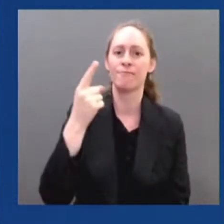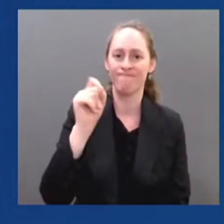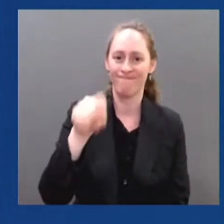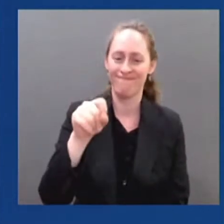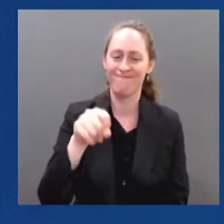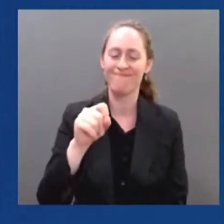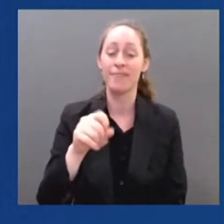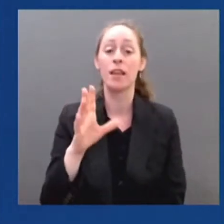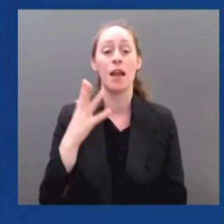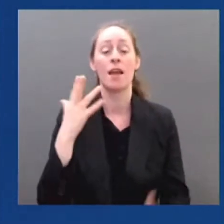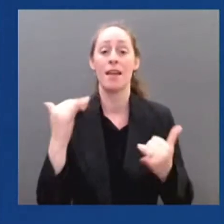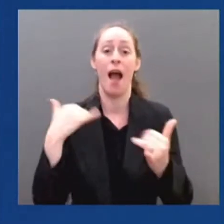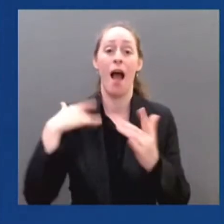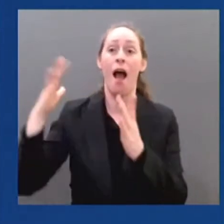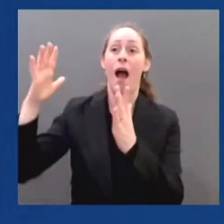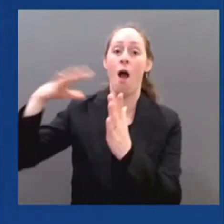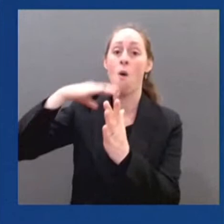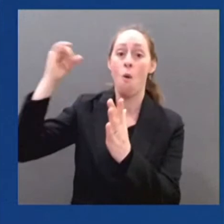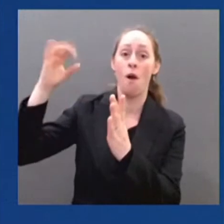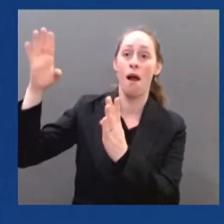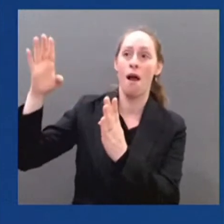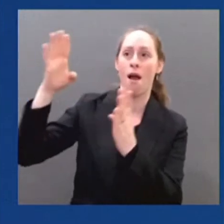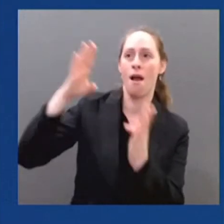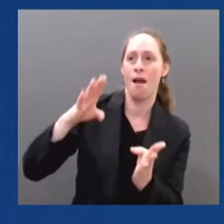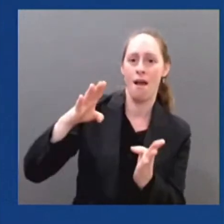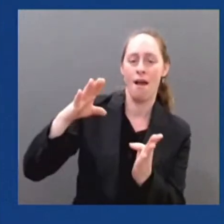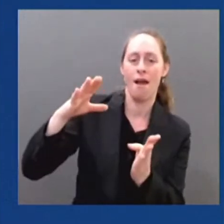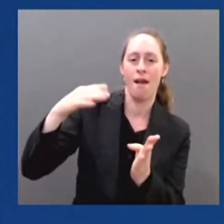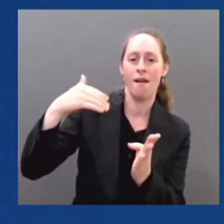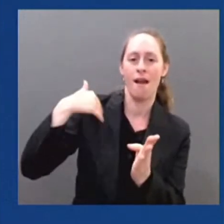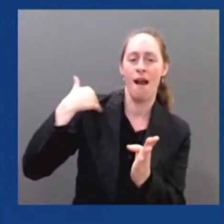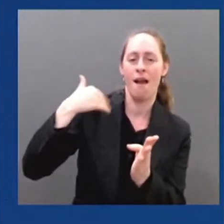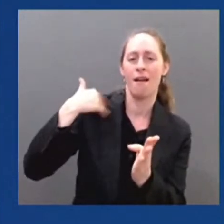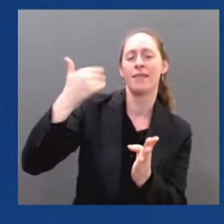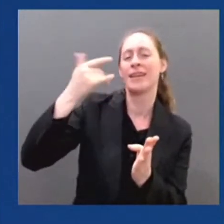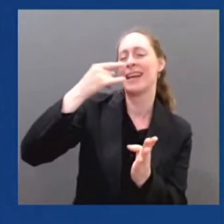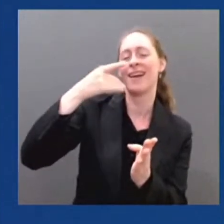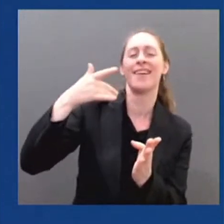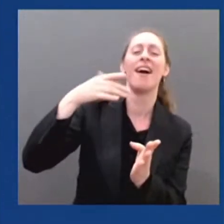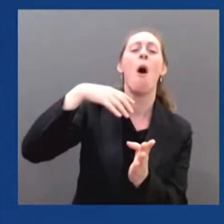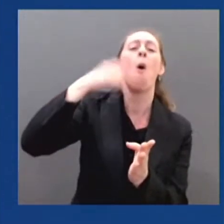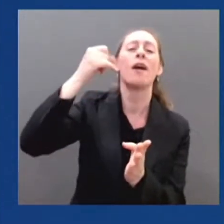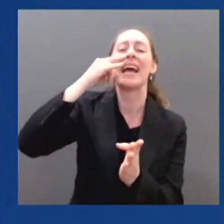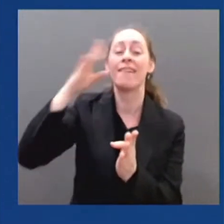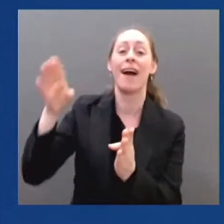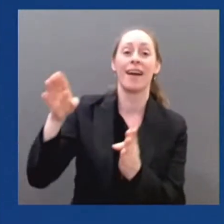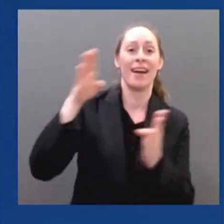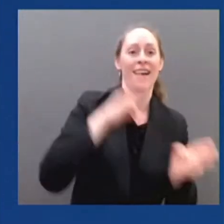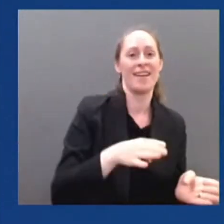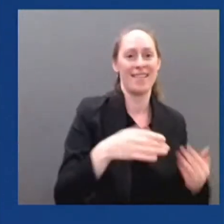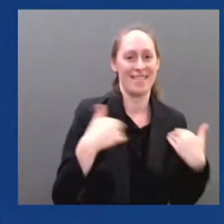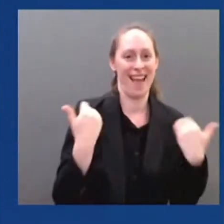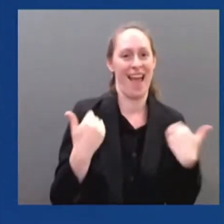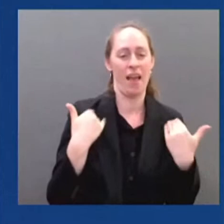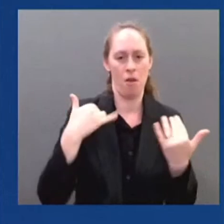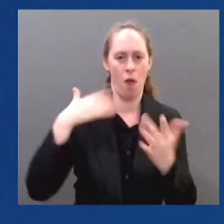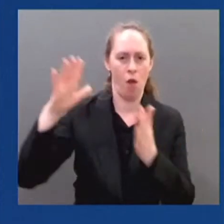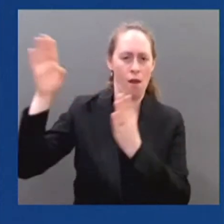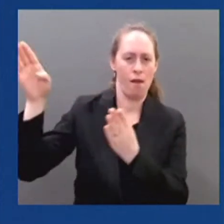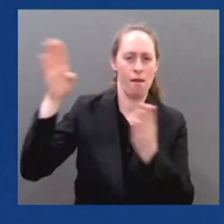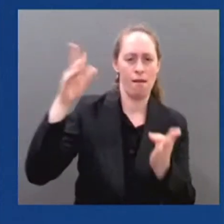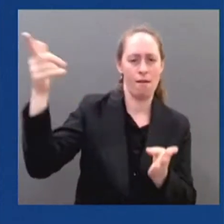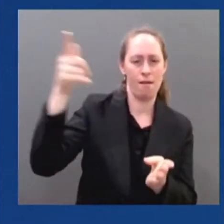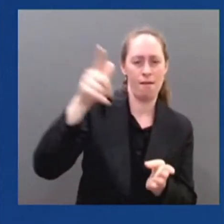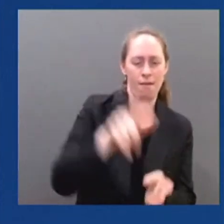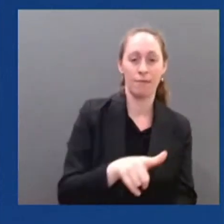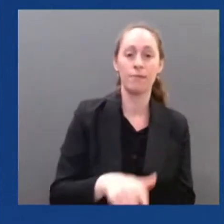combination of really vigorous scientific work that's been done by the companies in close partnership with FDA, who's been very transparent and